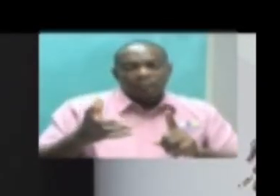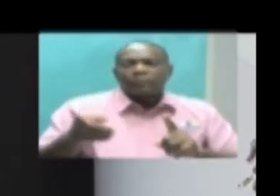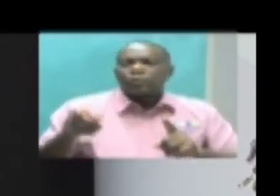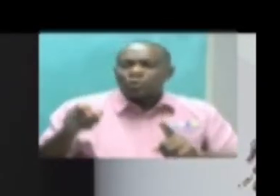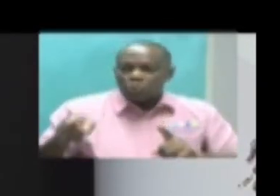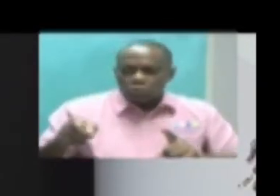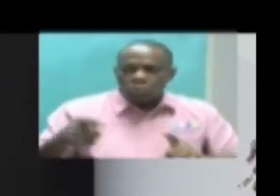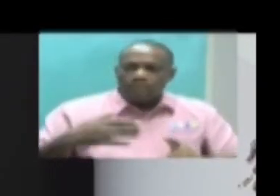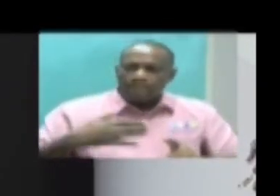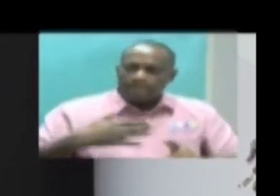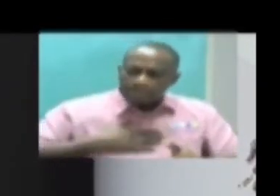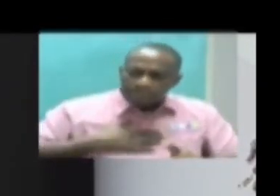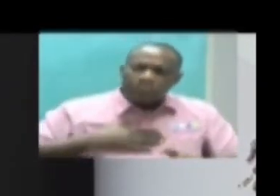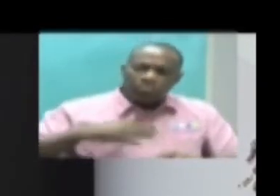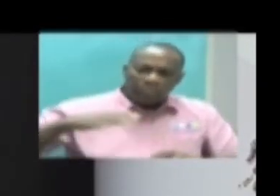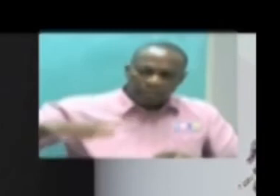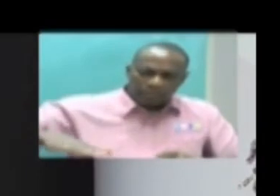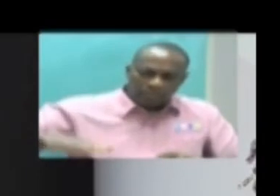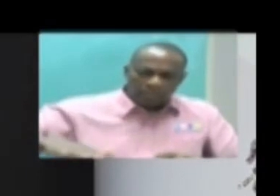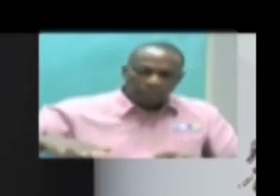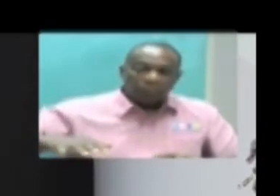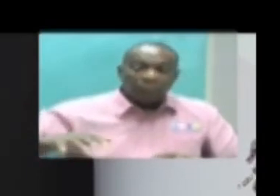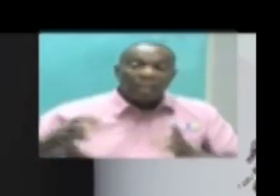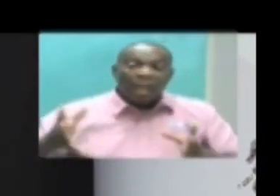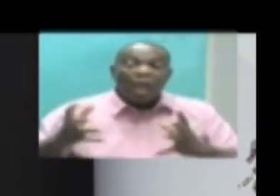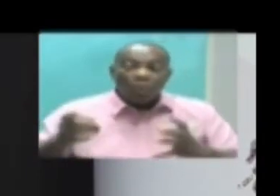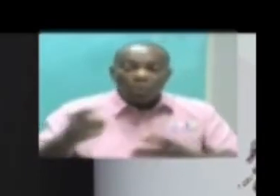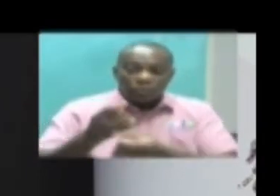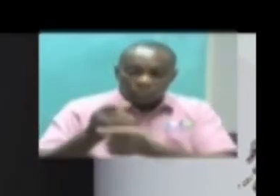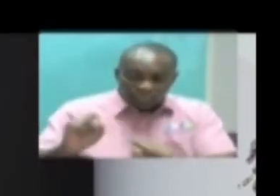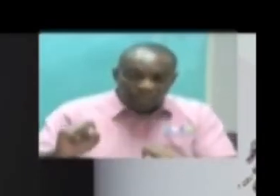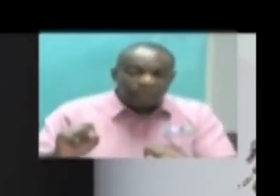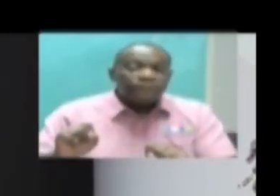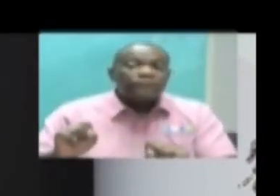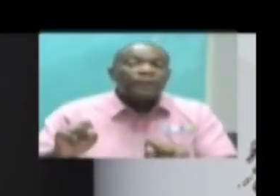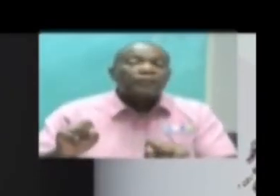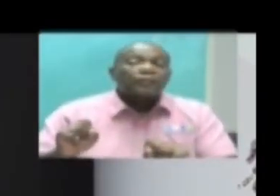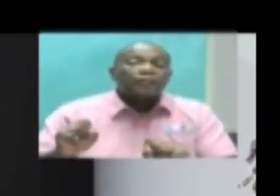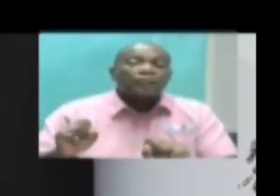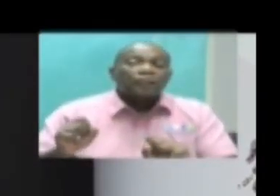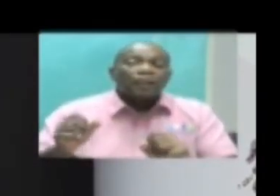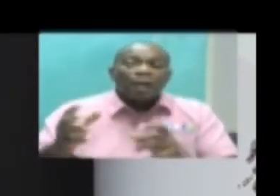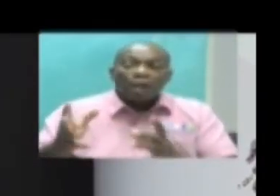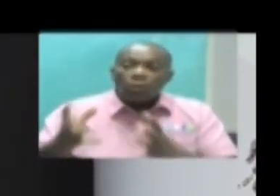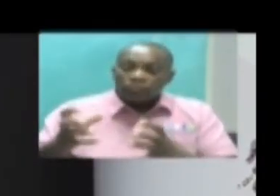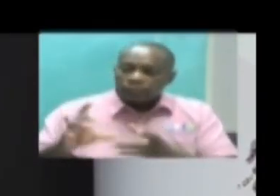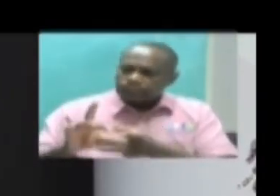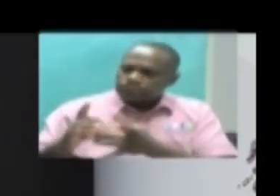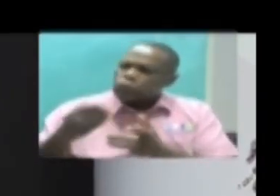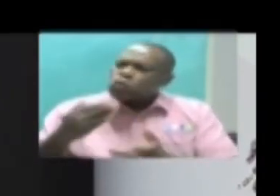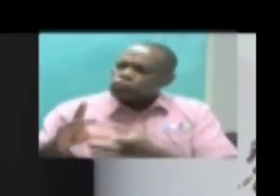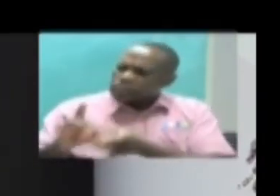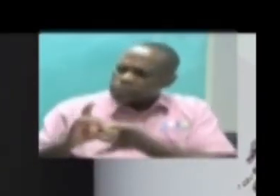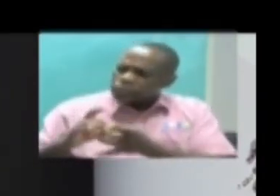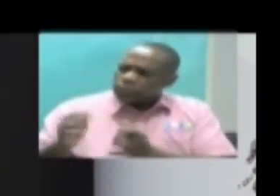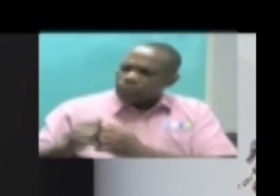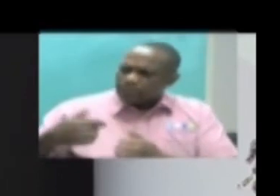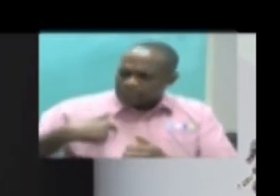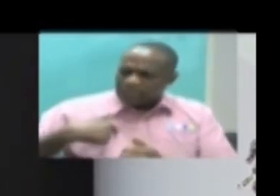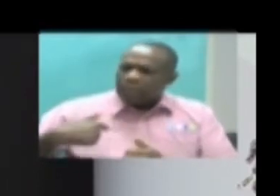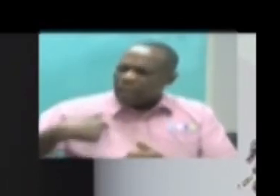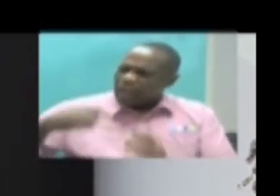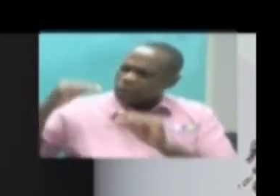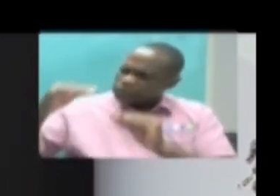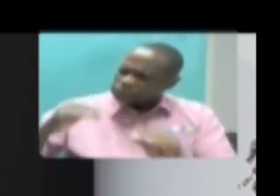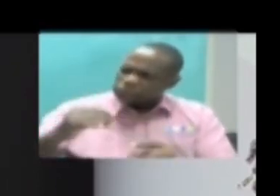our relationship. You don't have to go looking elsewhere for what I have to give you here. I will teach you right and wrong. I will teach you that who you are and